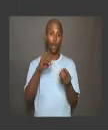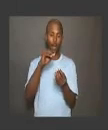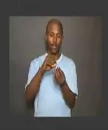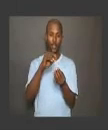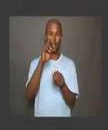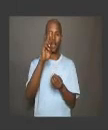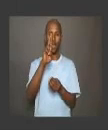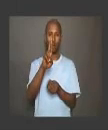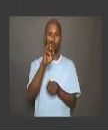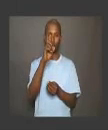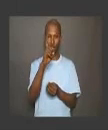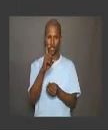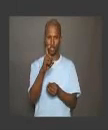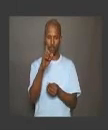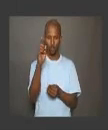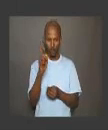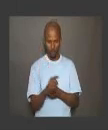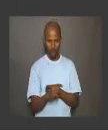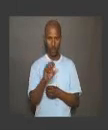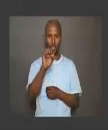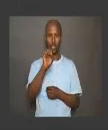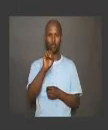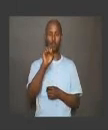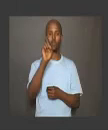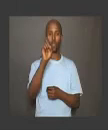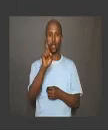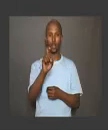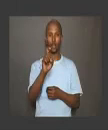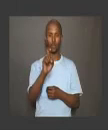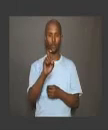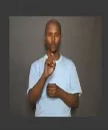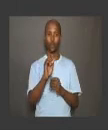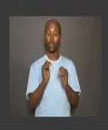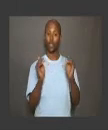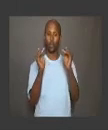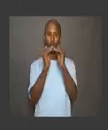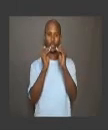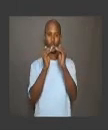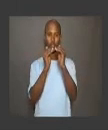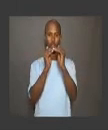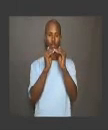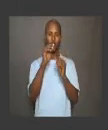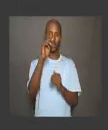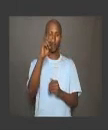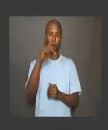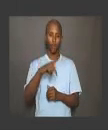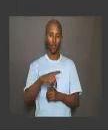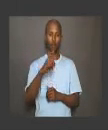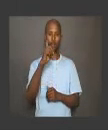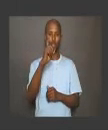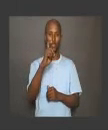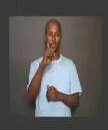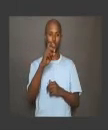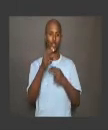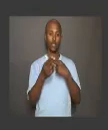plus R of x over S of x equals P of